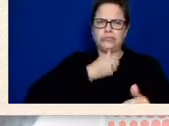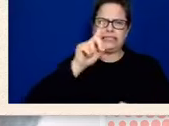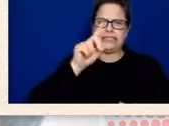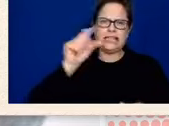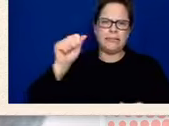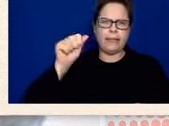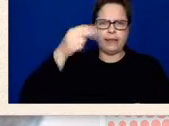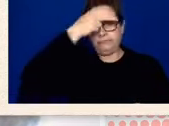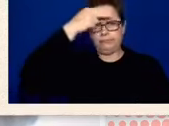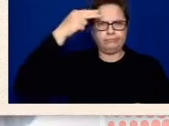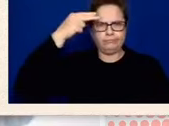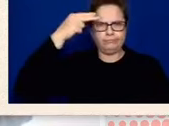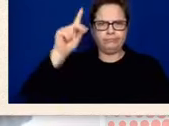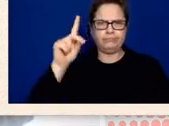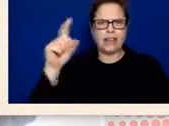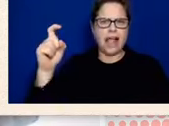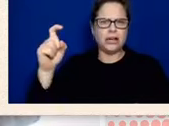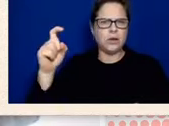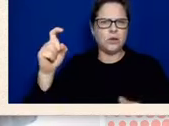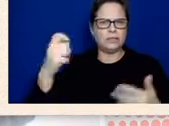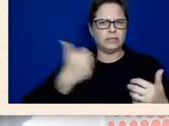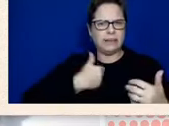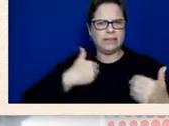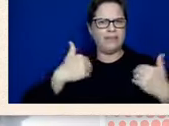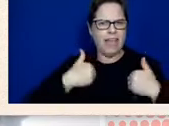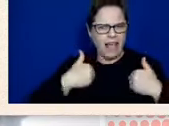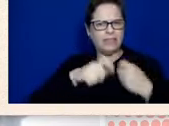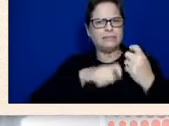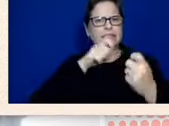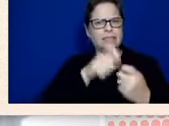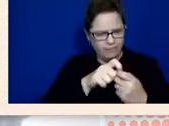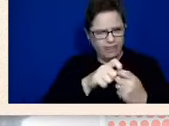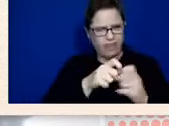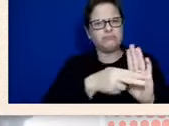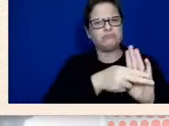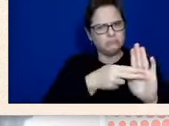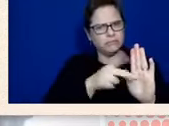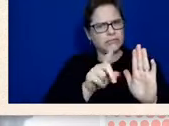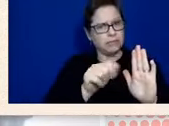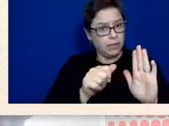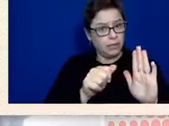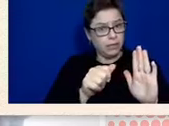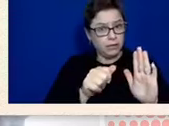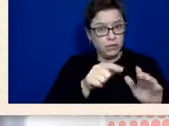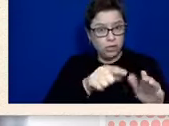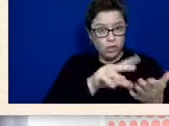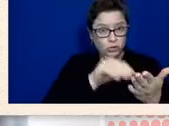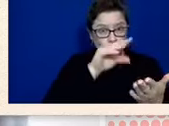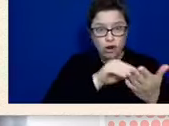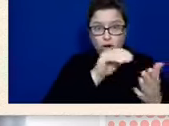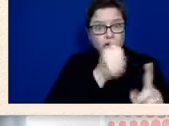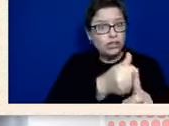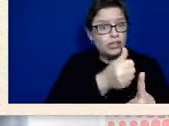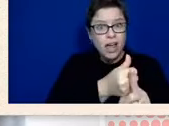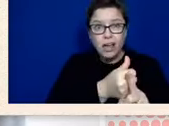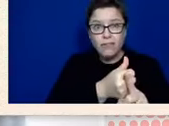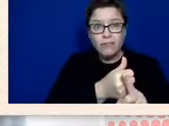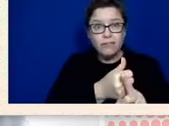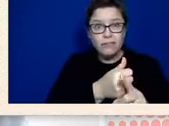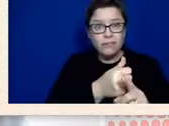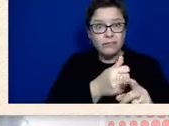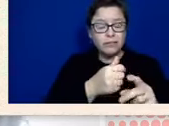your siblings react? Um, were you overwhelmed by it? Were you kind of confused?